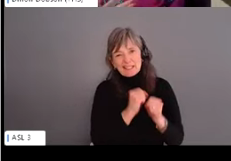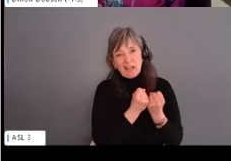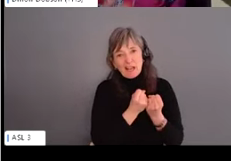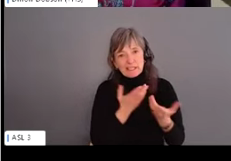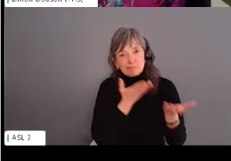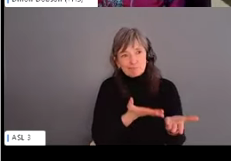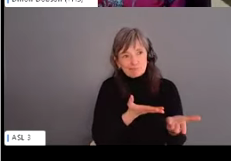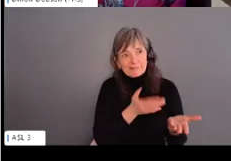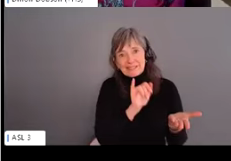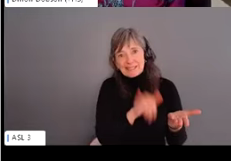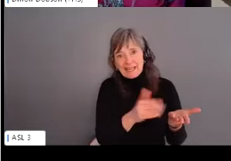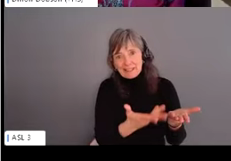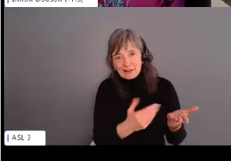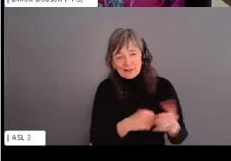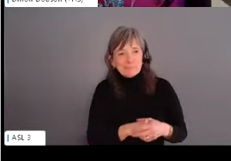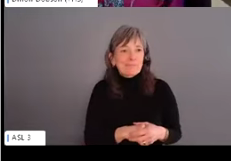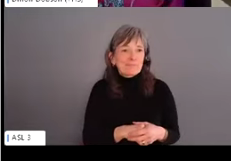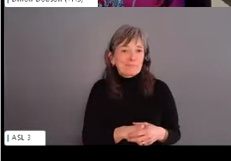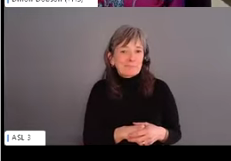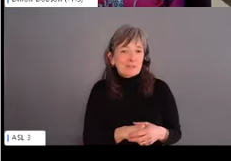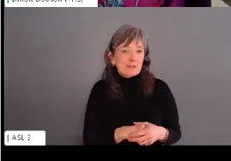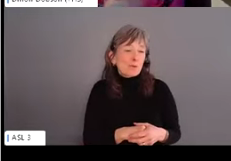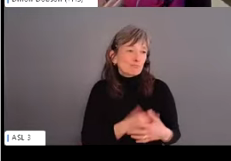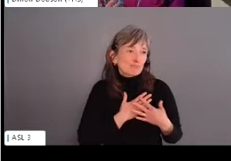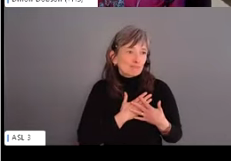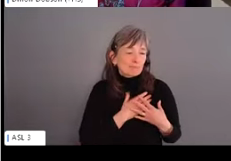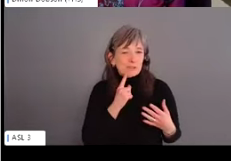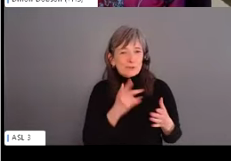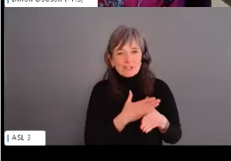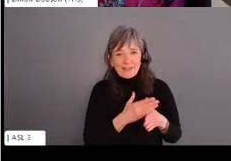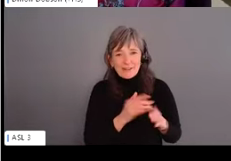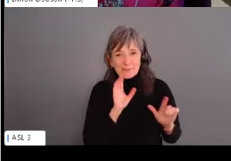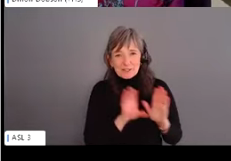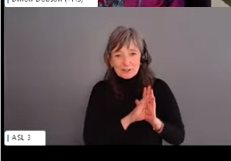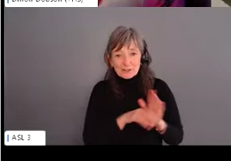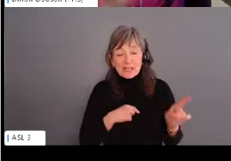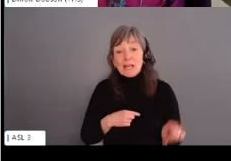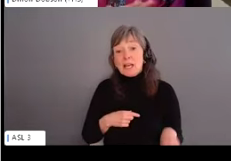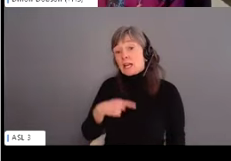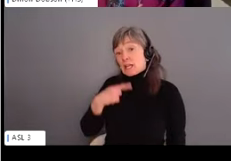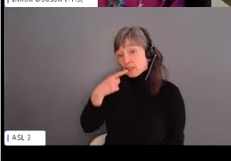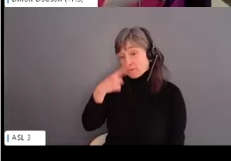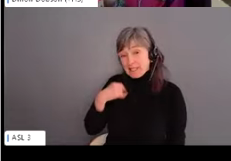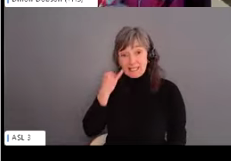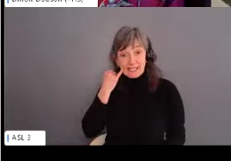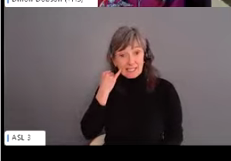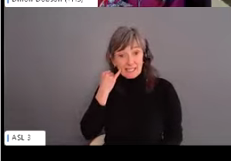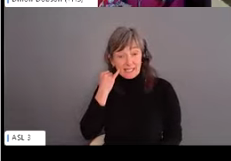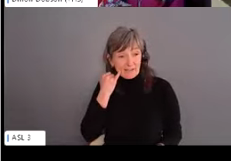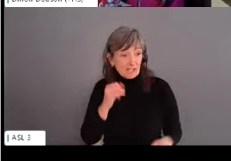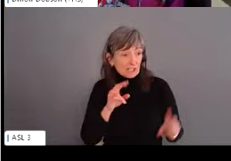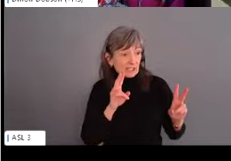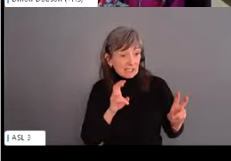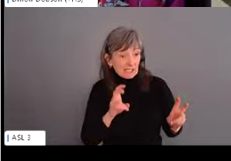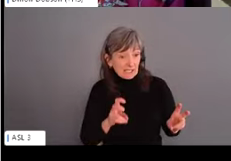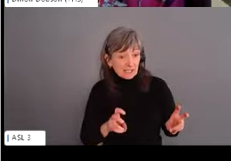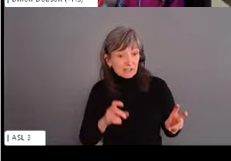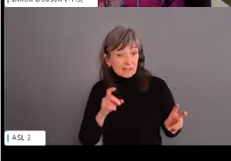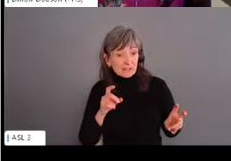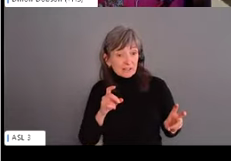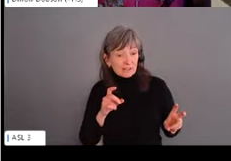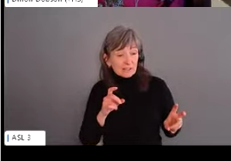to seek care from us. And so we're really grateful to be able to share that. What I'm going to ask you to do is when I come to these title slides, just take a few moments